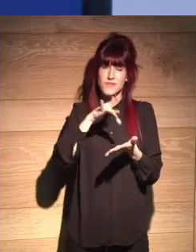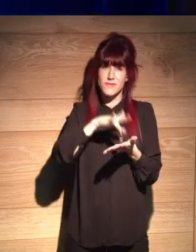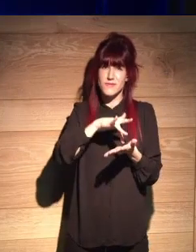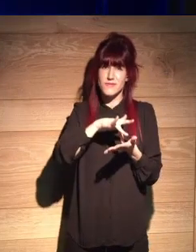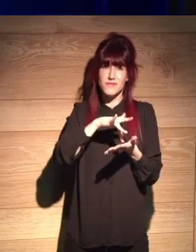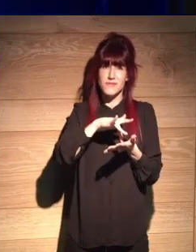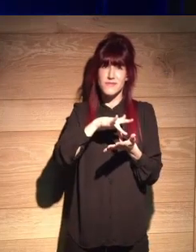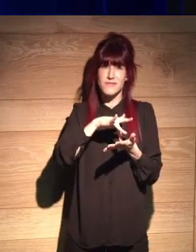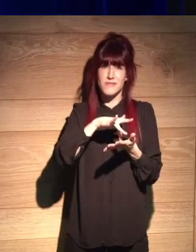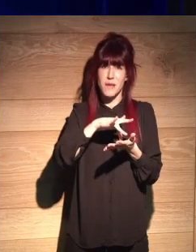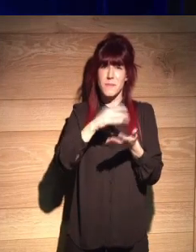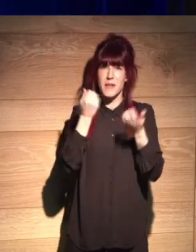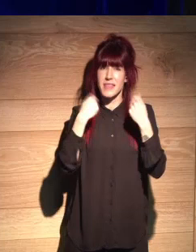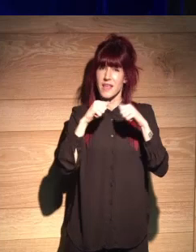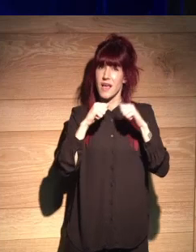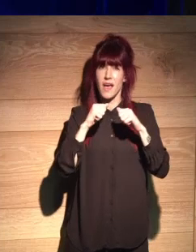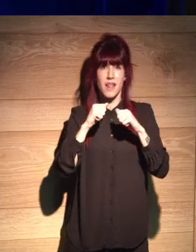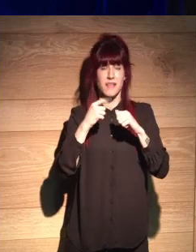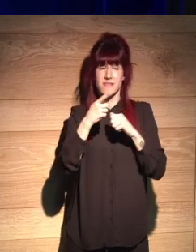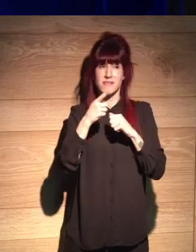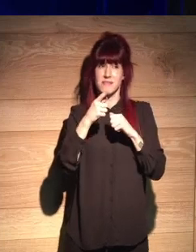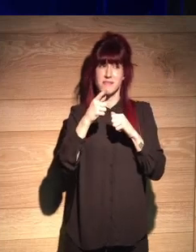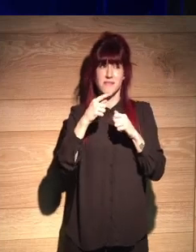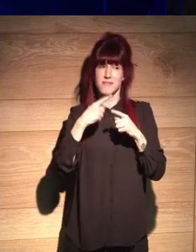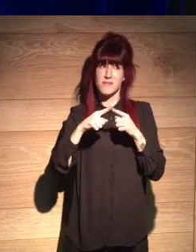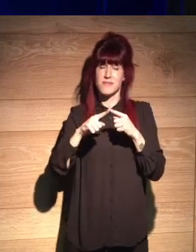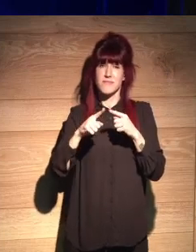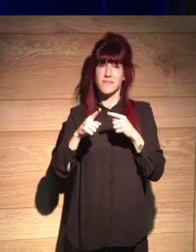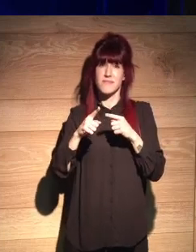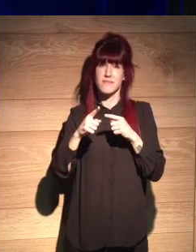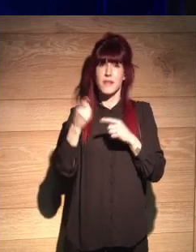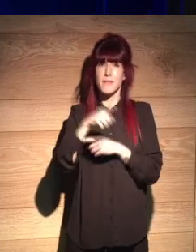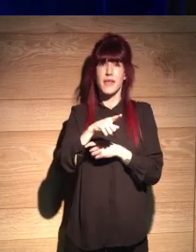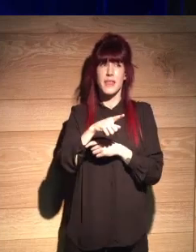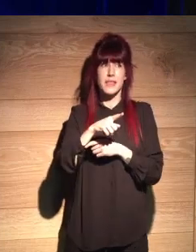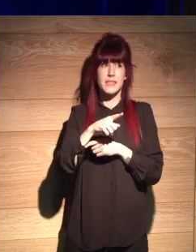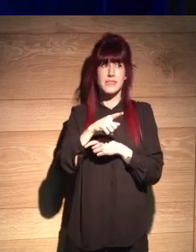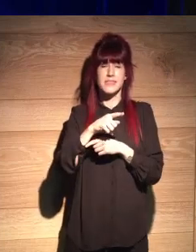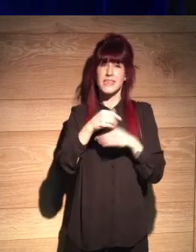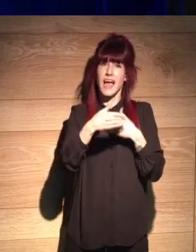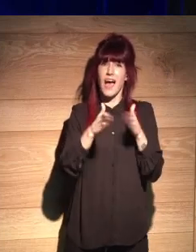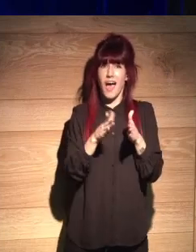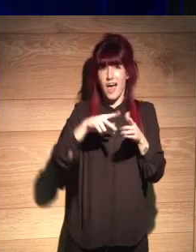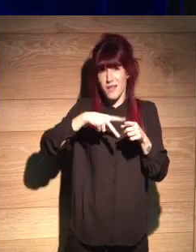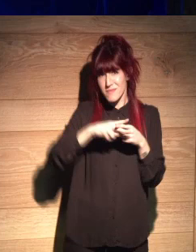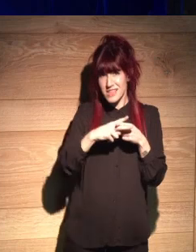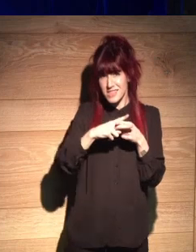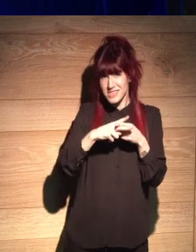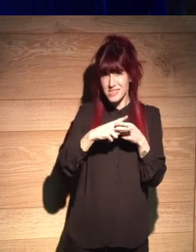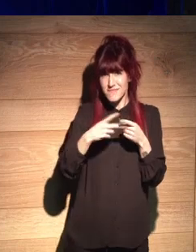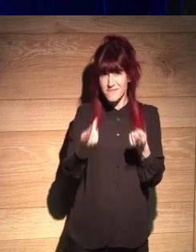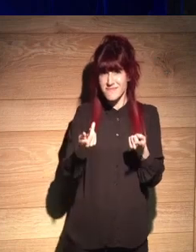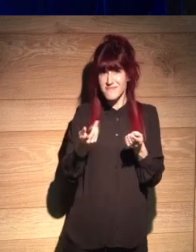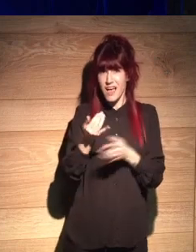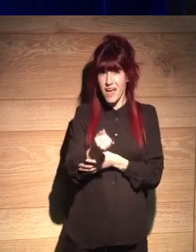also did is we built what we call the toolbox. It's a set of goals for